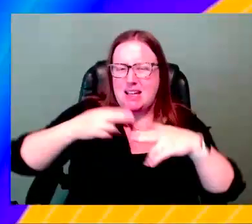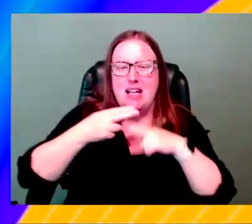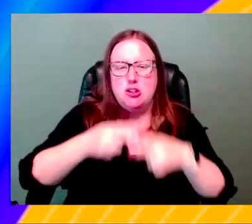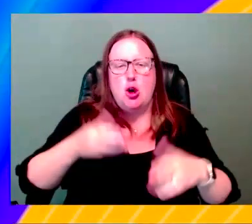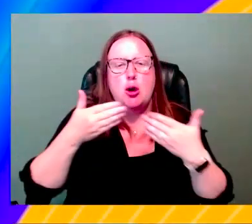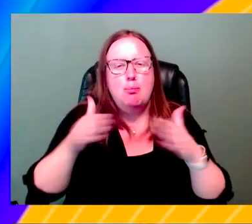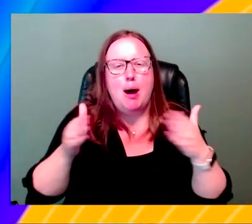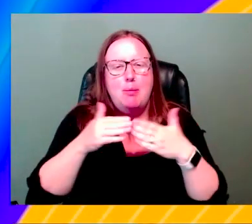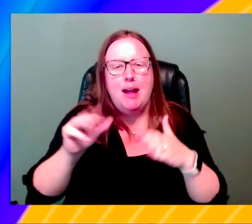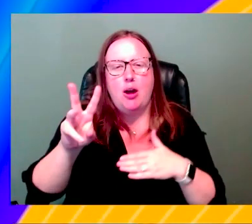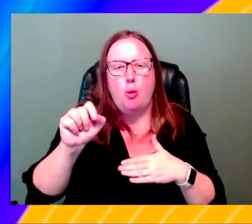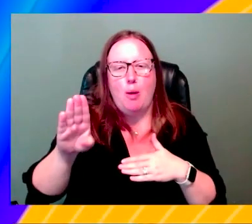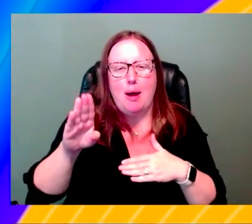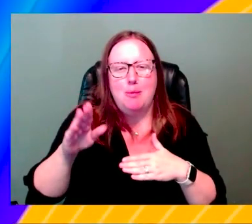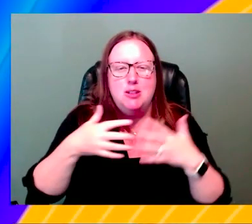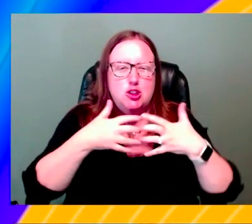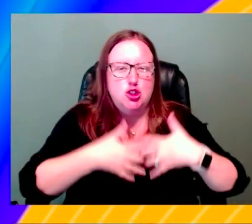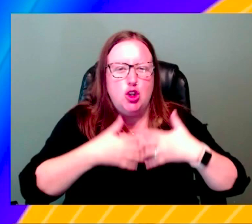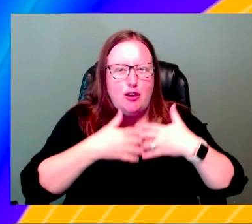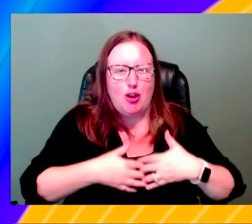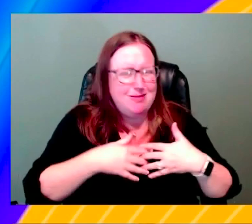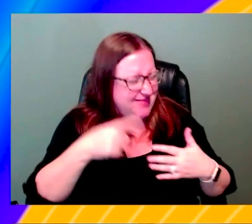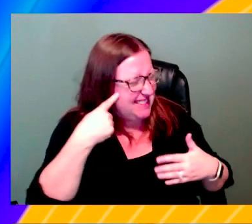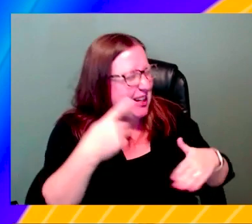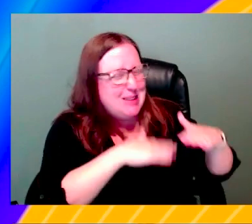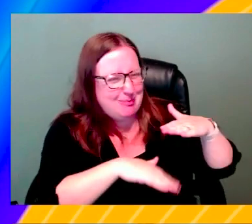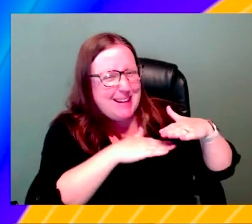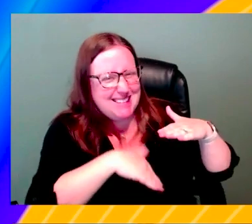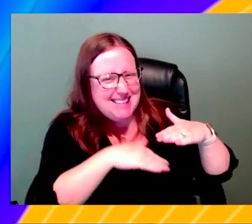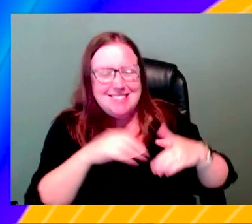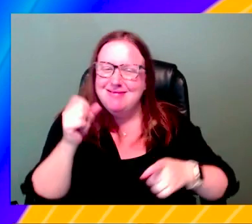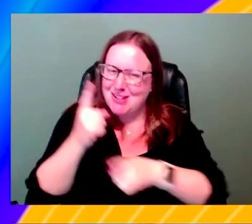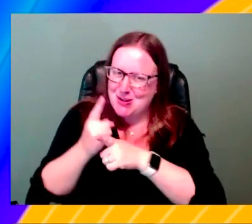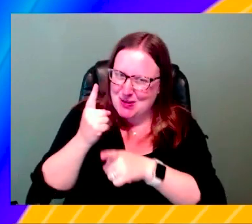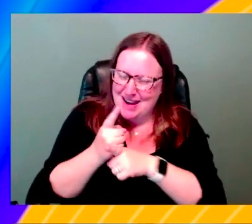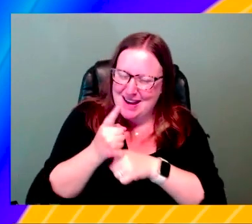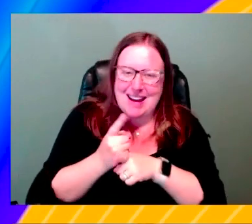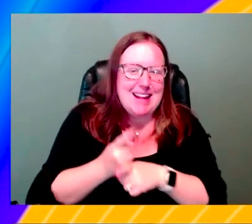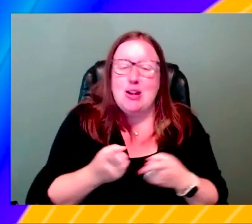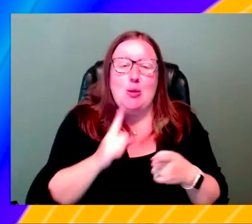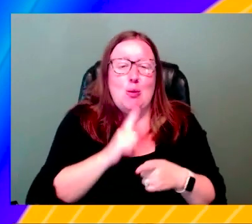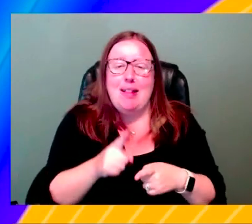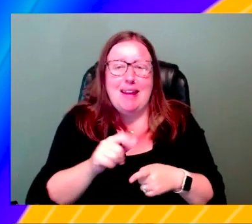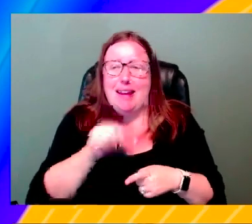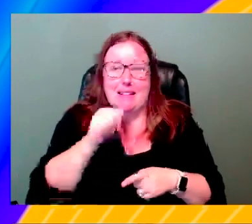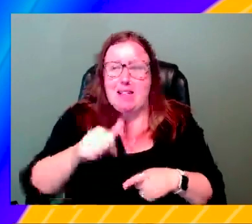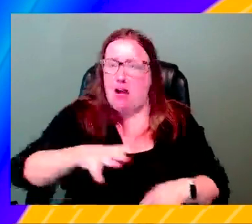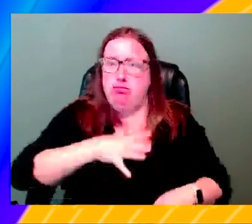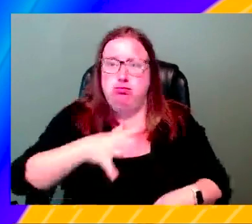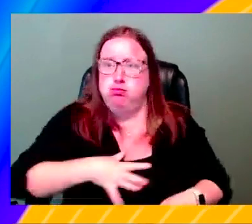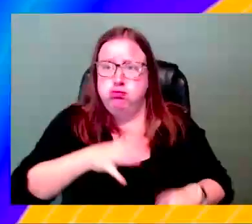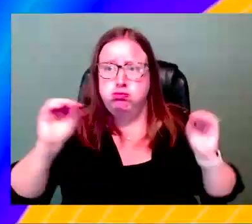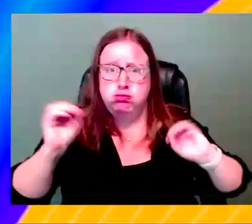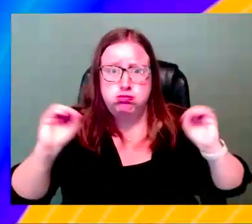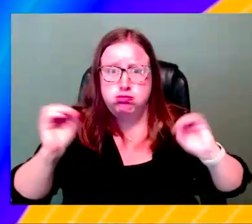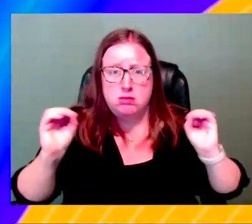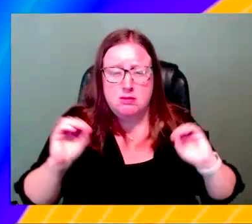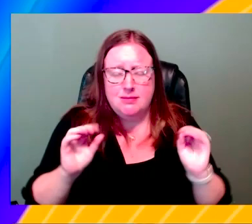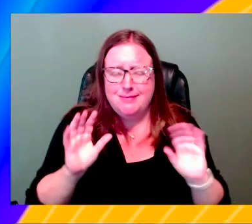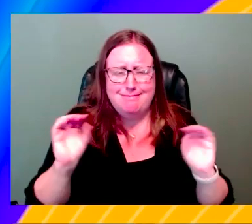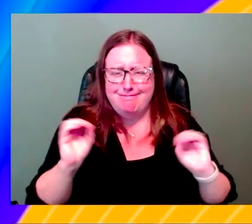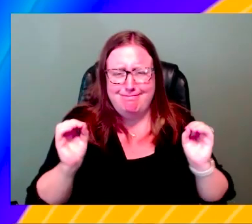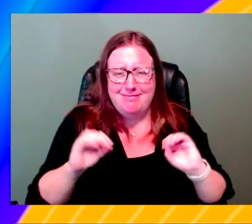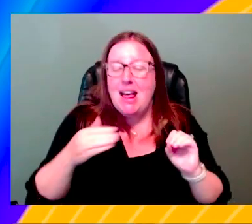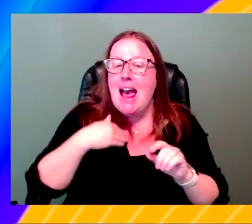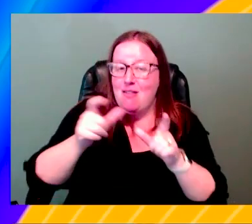running. Now, sounds basic. It's pretty basic, right? This thing, it's not doing anything super magical, but we've got an instance ID? I've got an